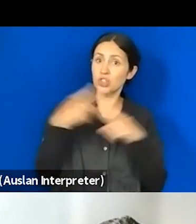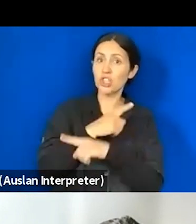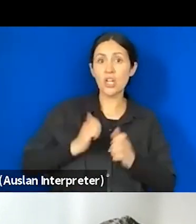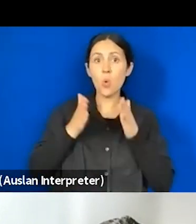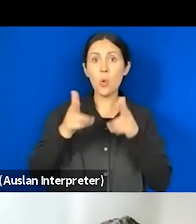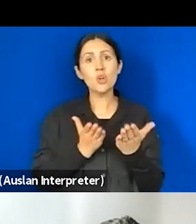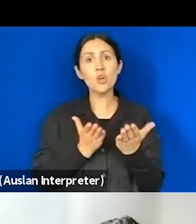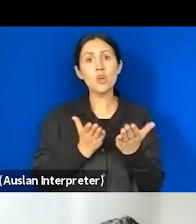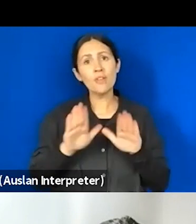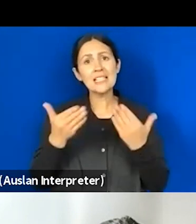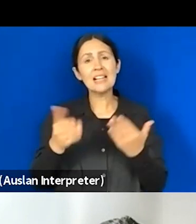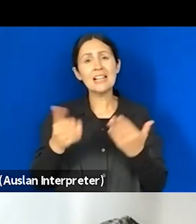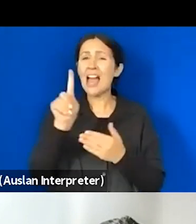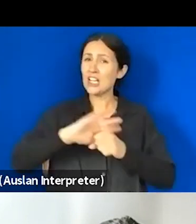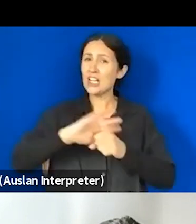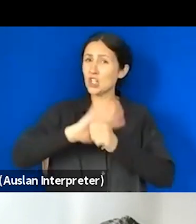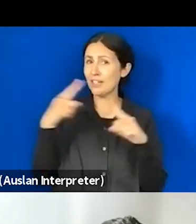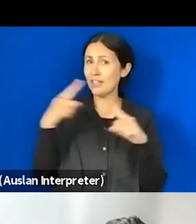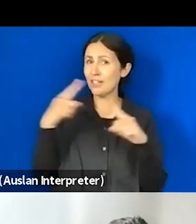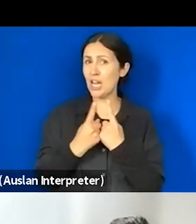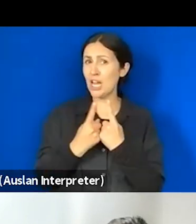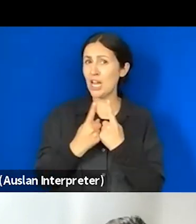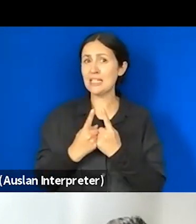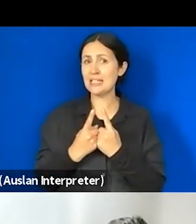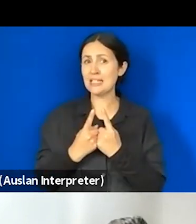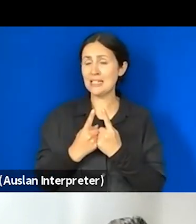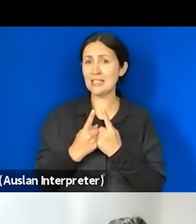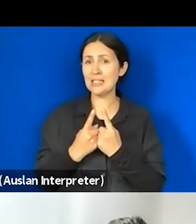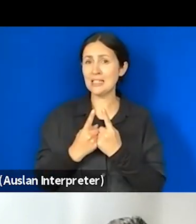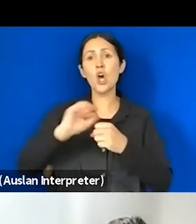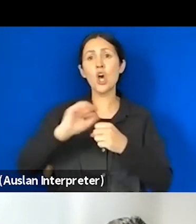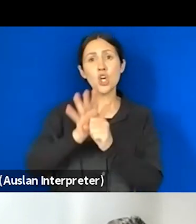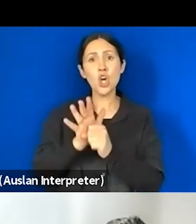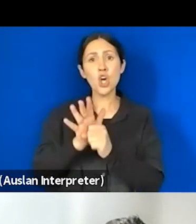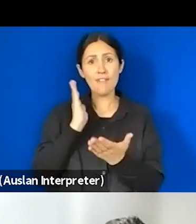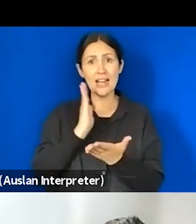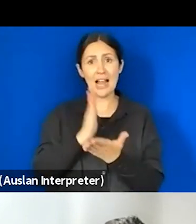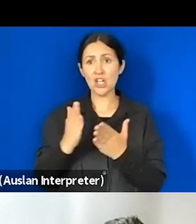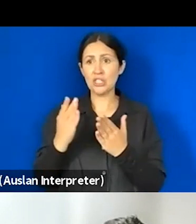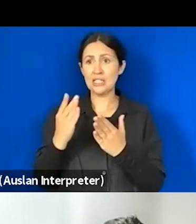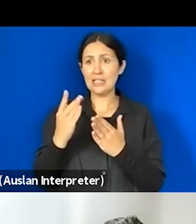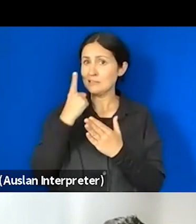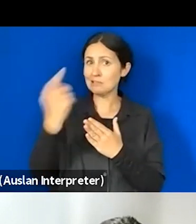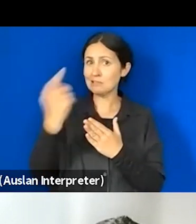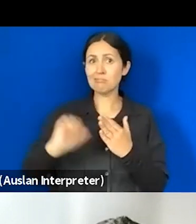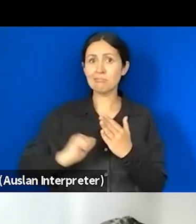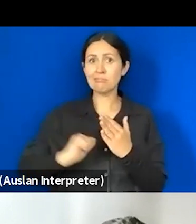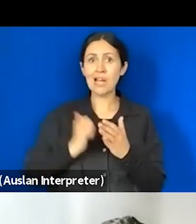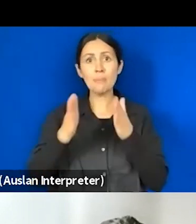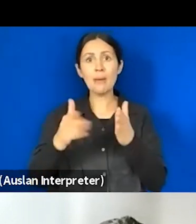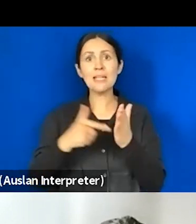And COVID has really, I think it has accelerated our capacity to start delivering care